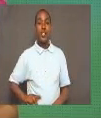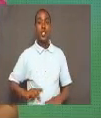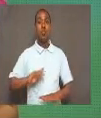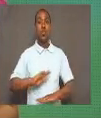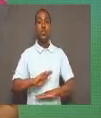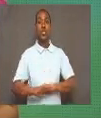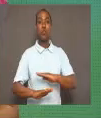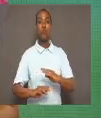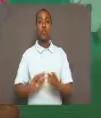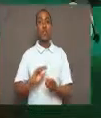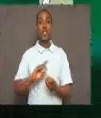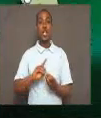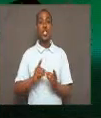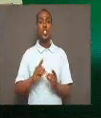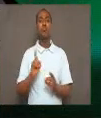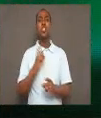of digestion.